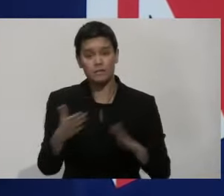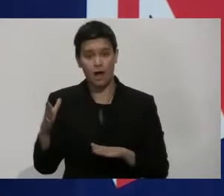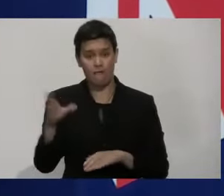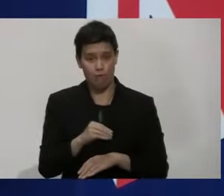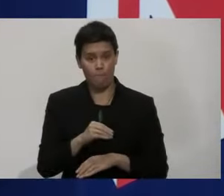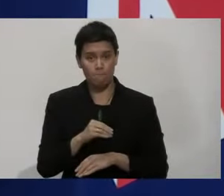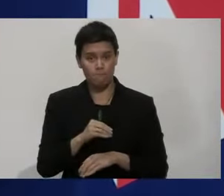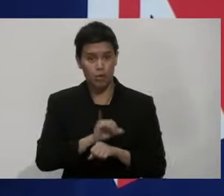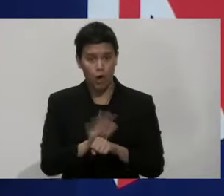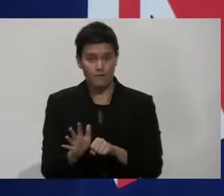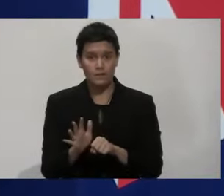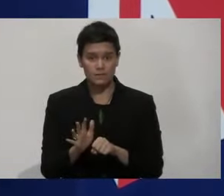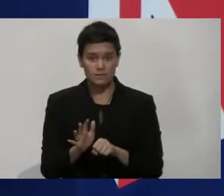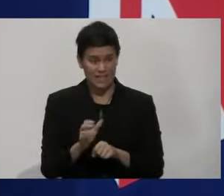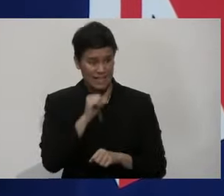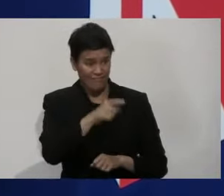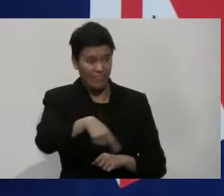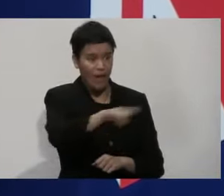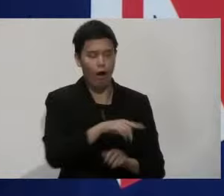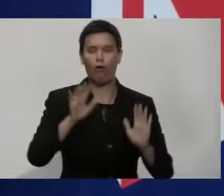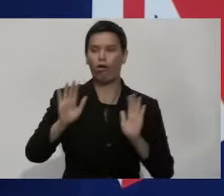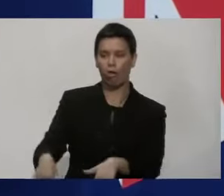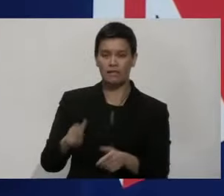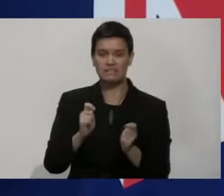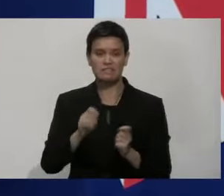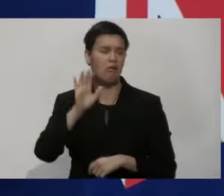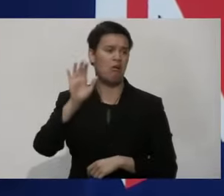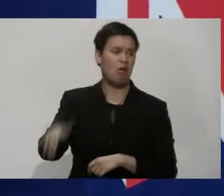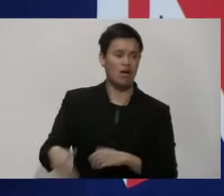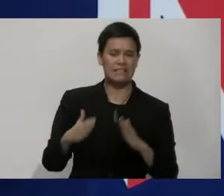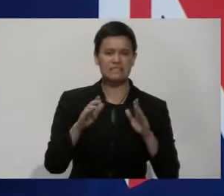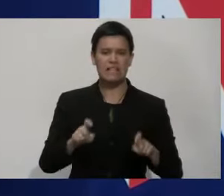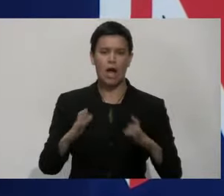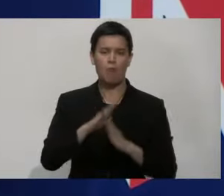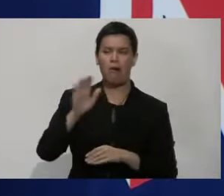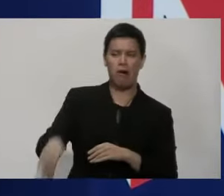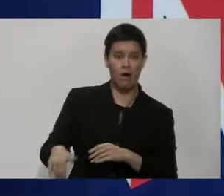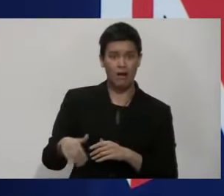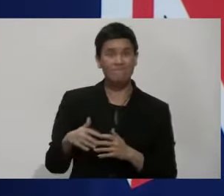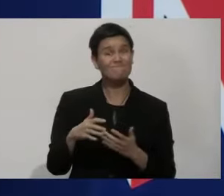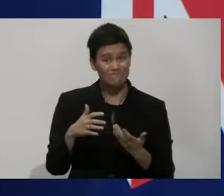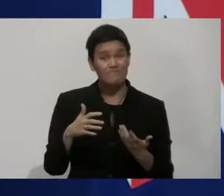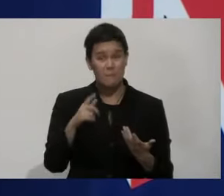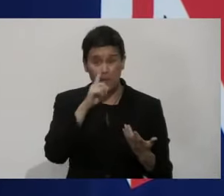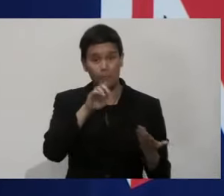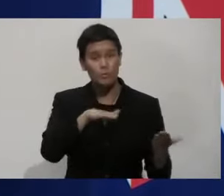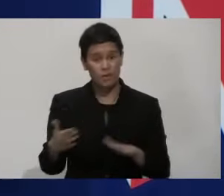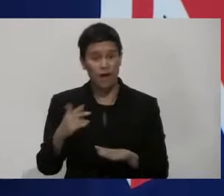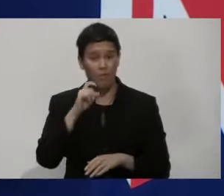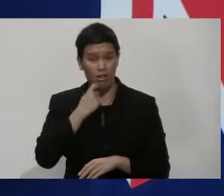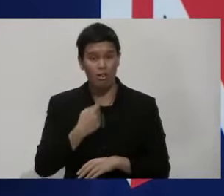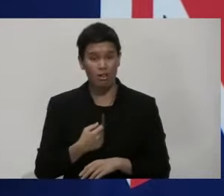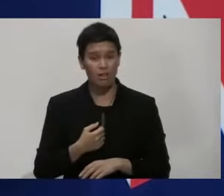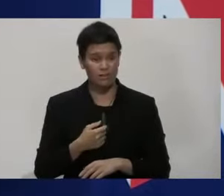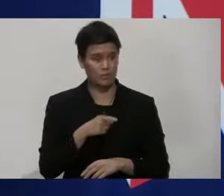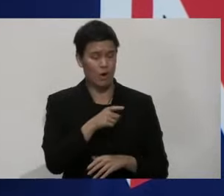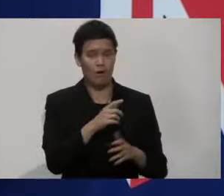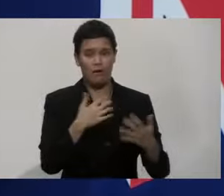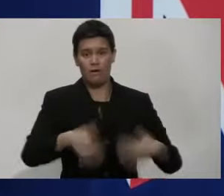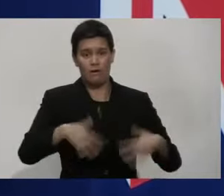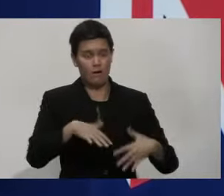without those members of our community being willing to be tested, lives would have been lost, and we